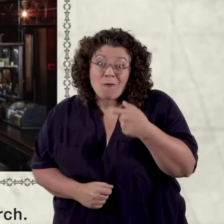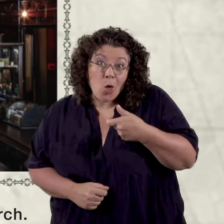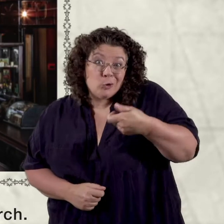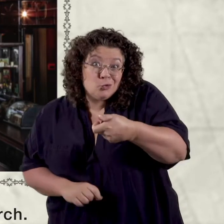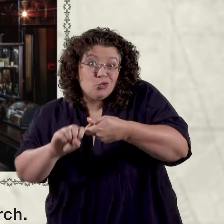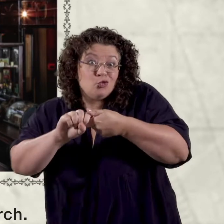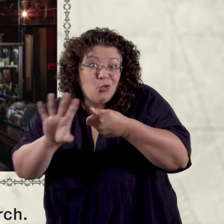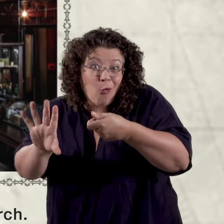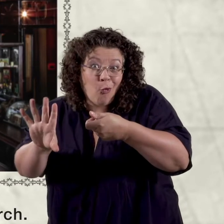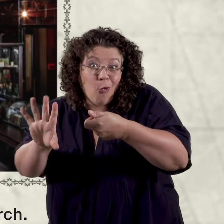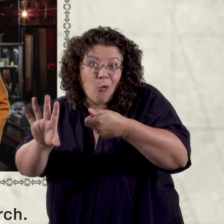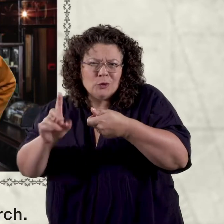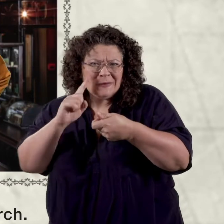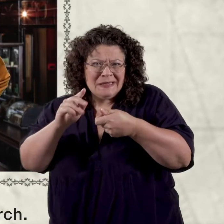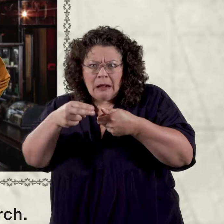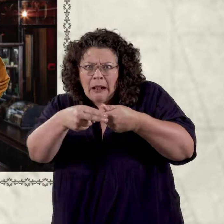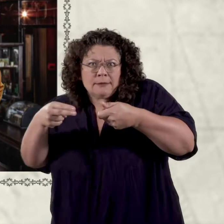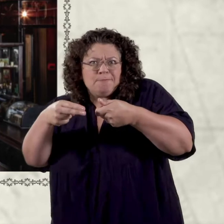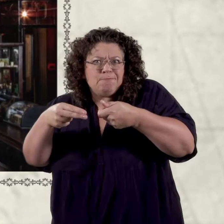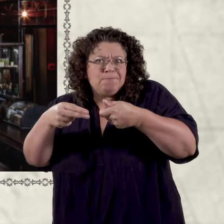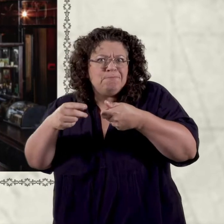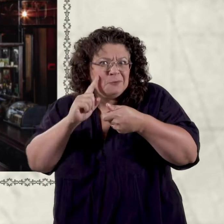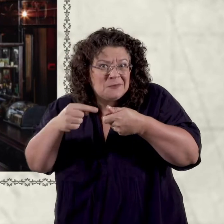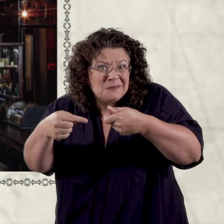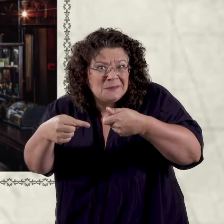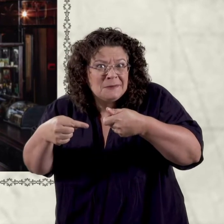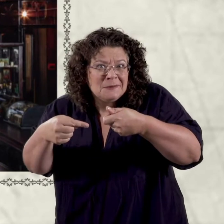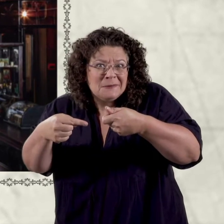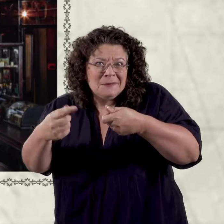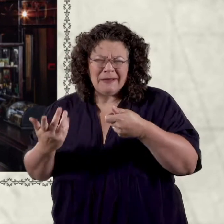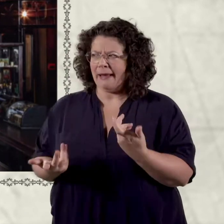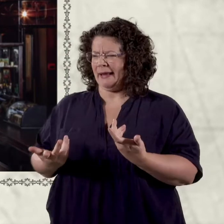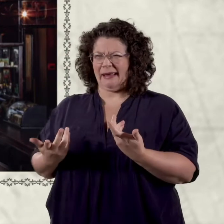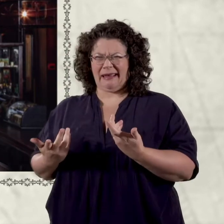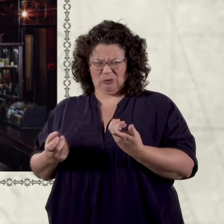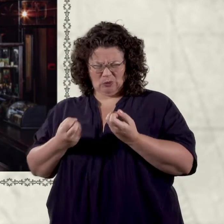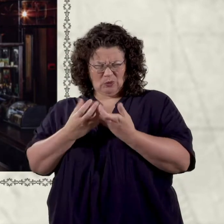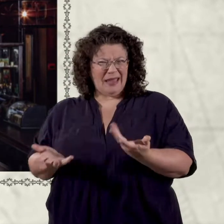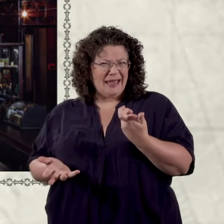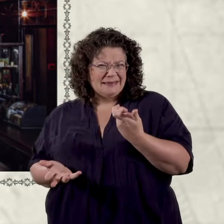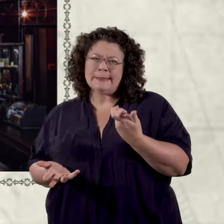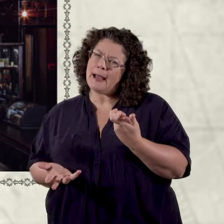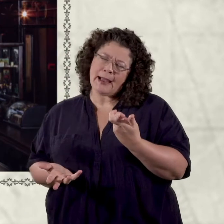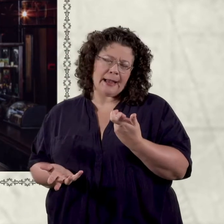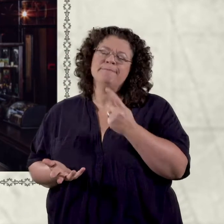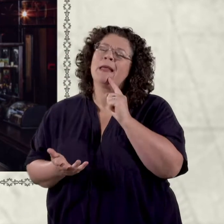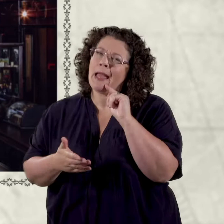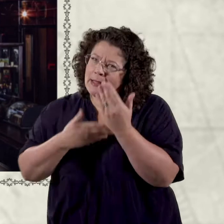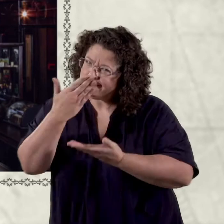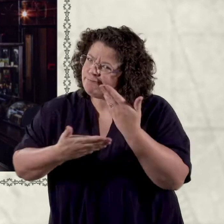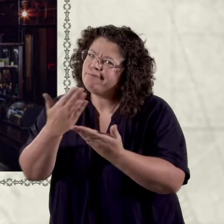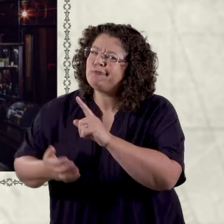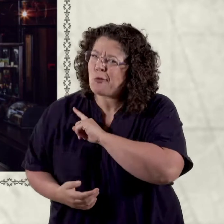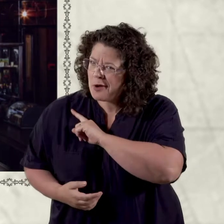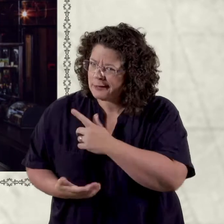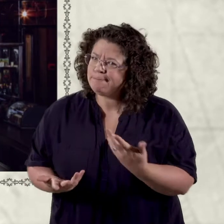torch. Can you see the tape I've stuck there? Now, what use is a torch like this, you think? Well, I'll tell you. You see, we don't want